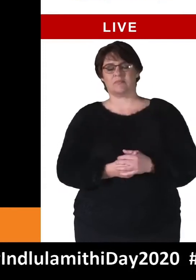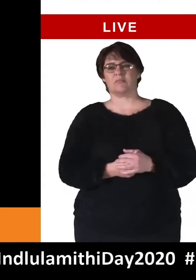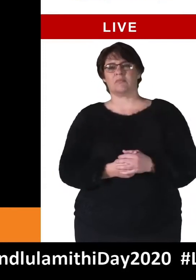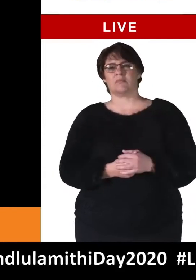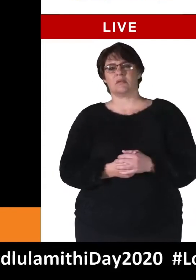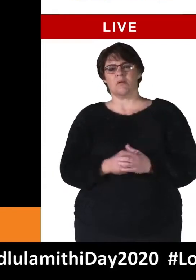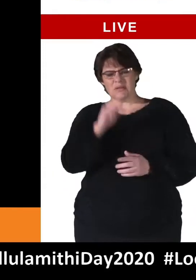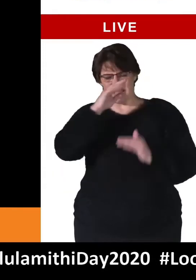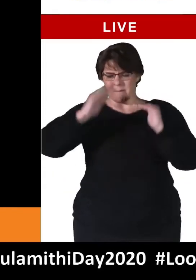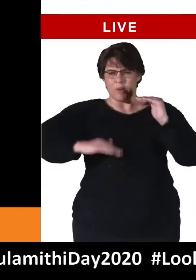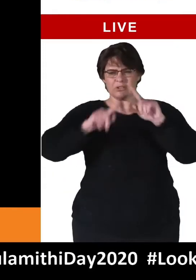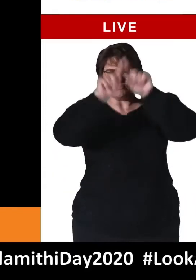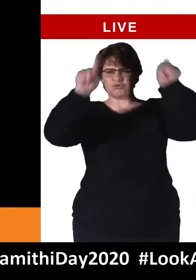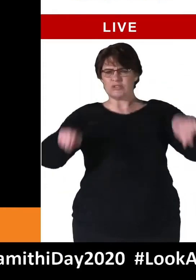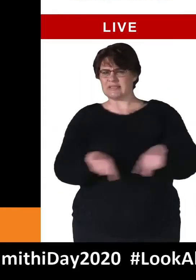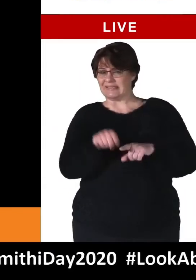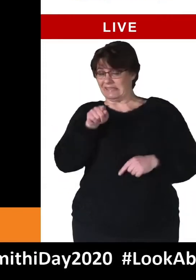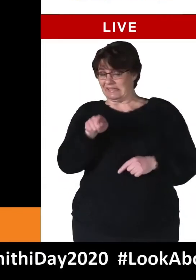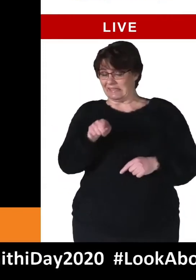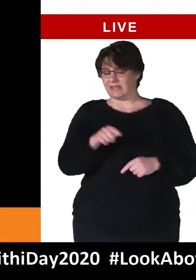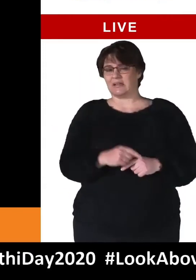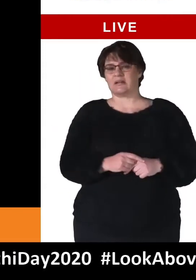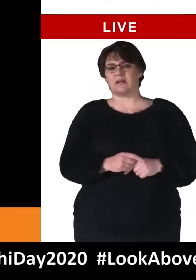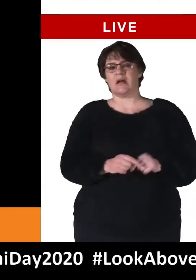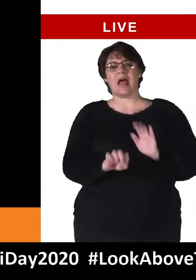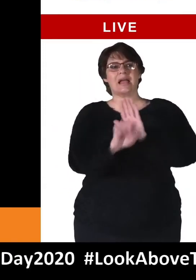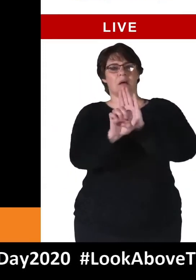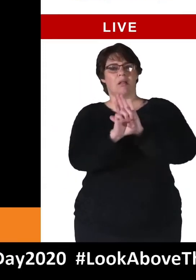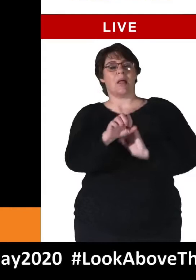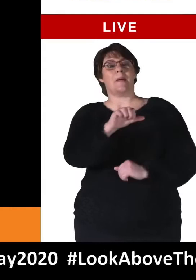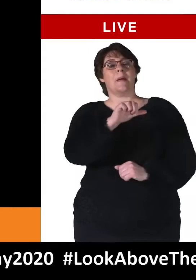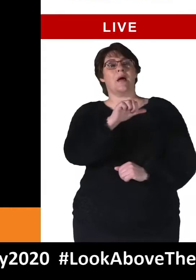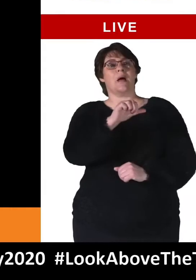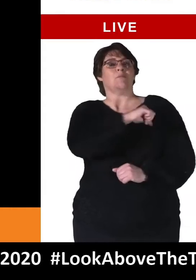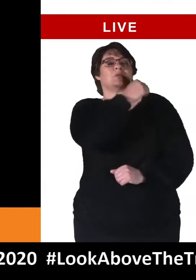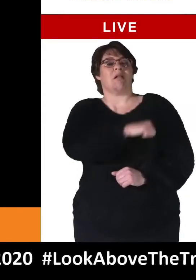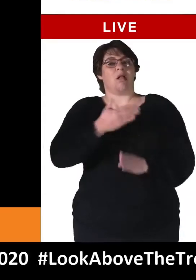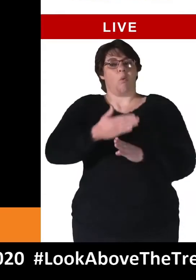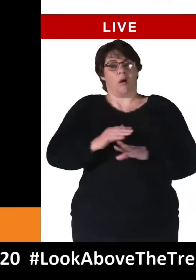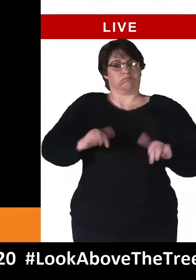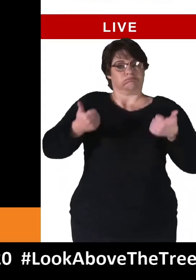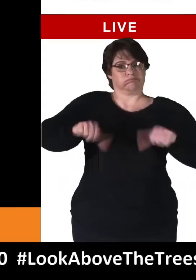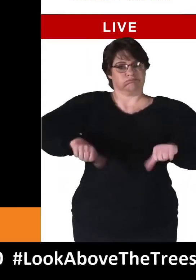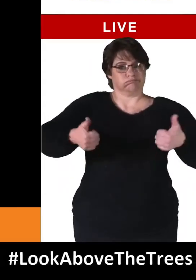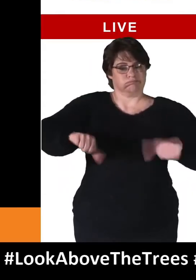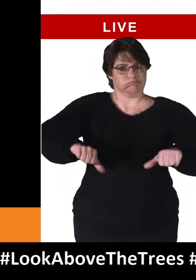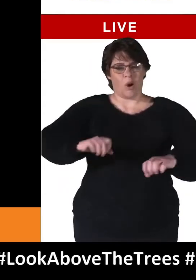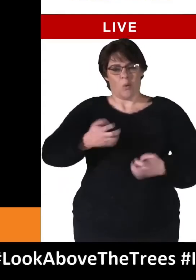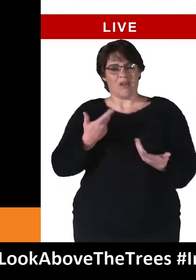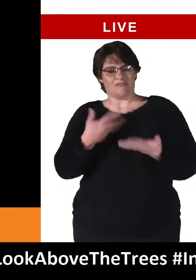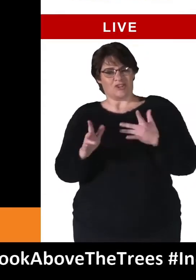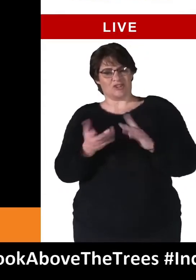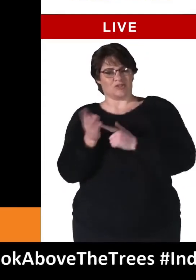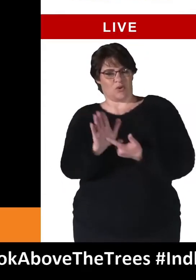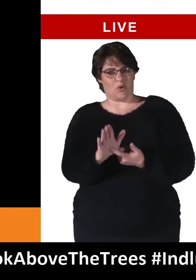What you see at the bottom of the screen here is the example of municipal functionality. So I've already mentioned that stat. Last